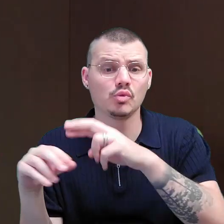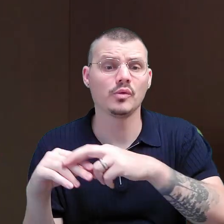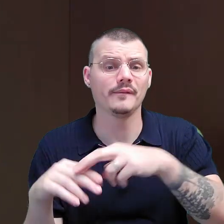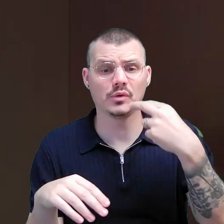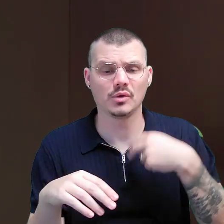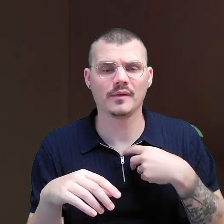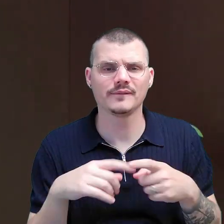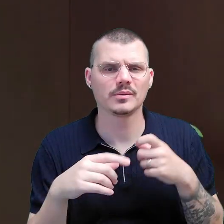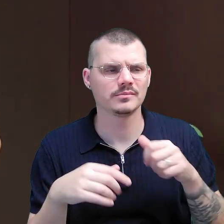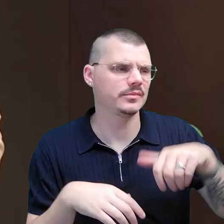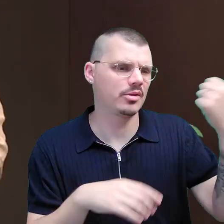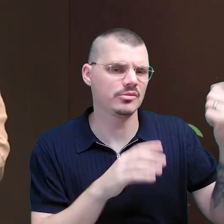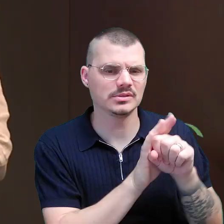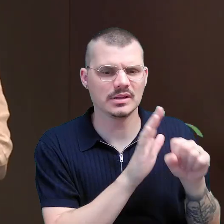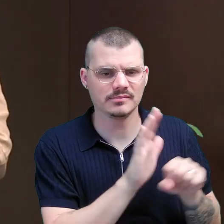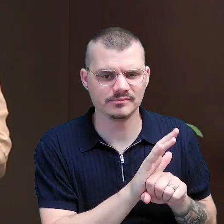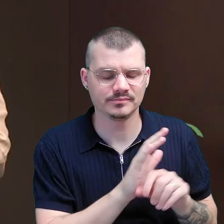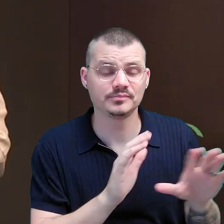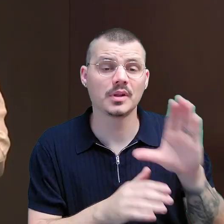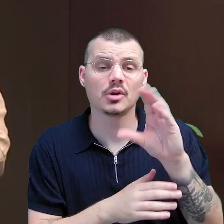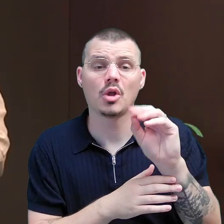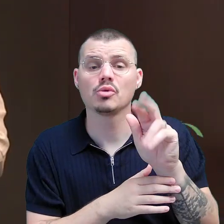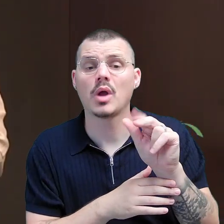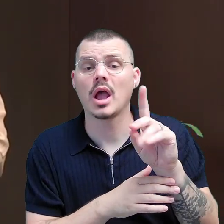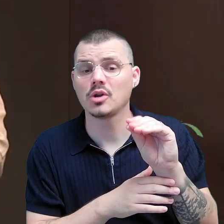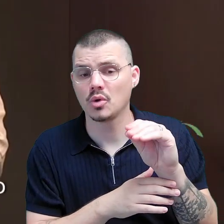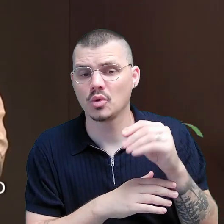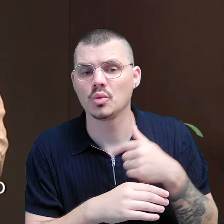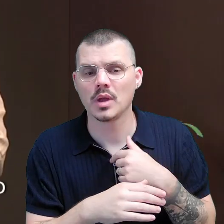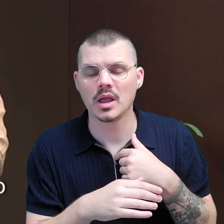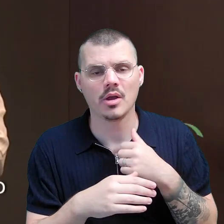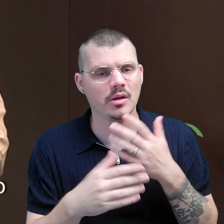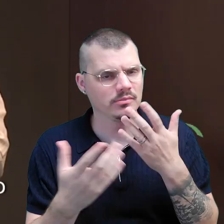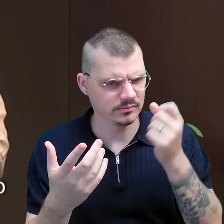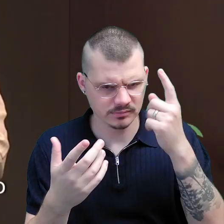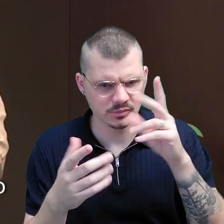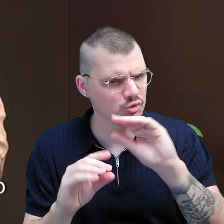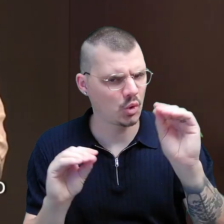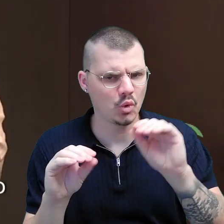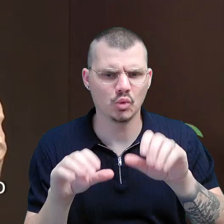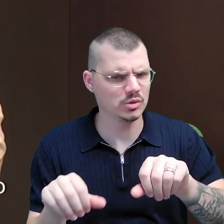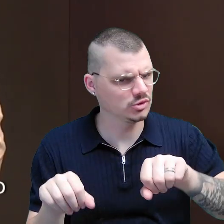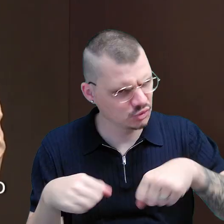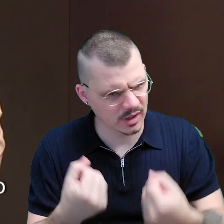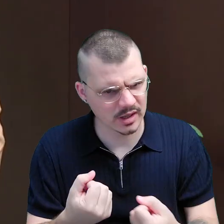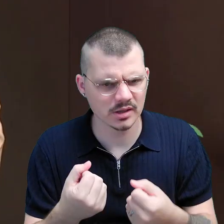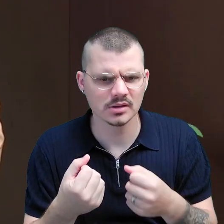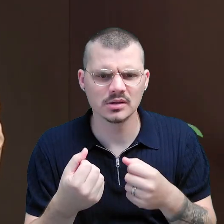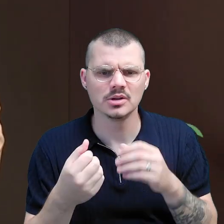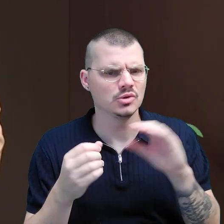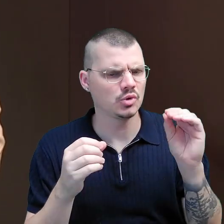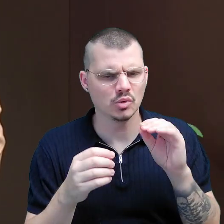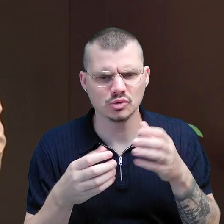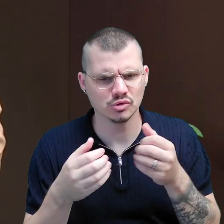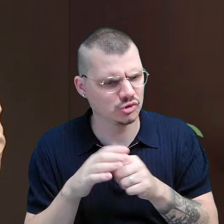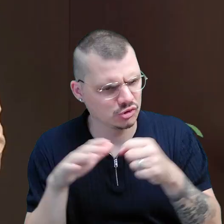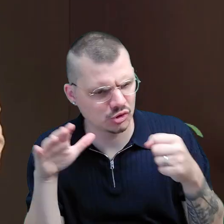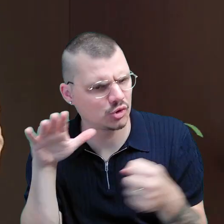out of state. Now in Colorado, we embraced the no mechanical restraints, no holds, no